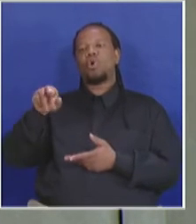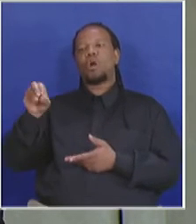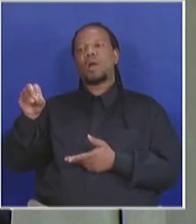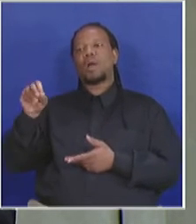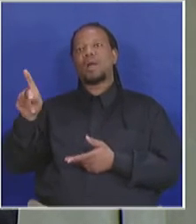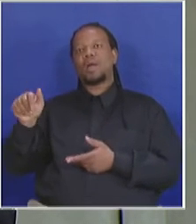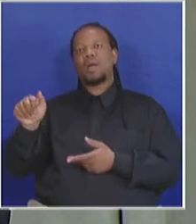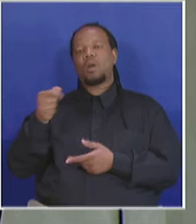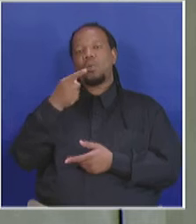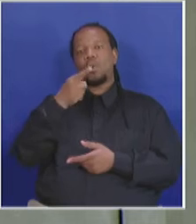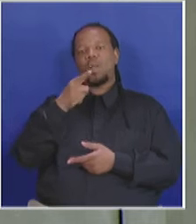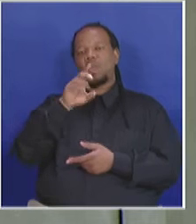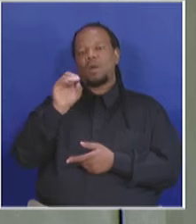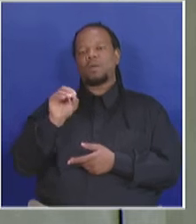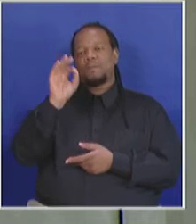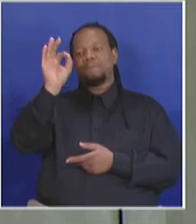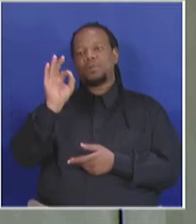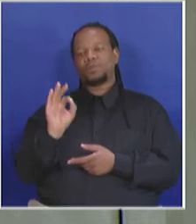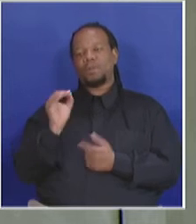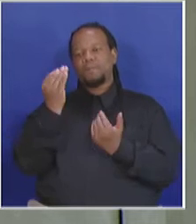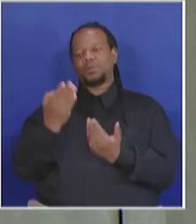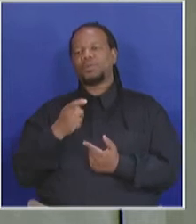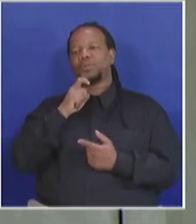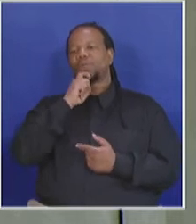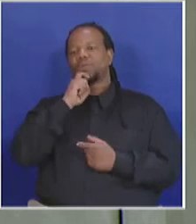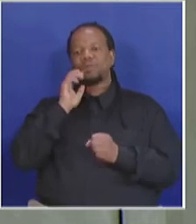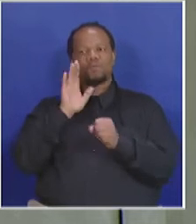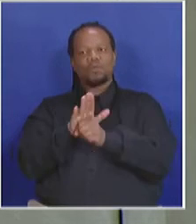spent 100% of their budget of the